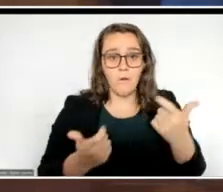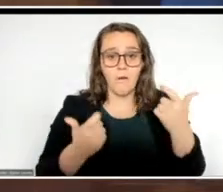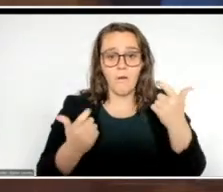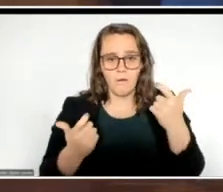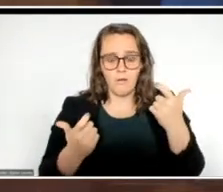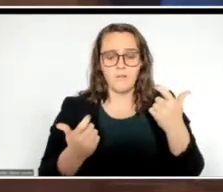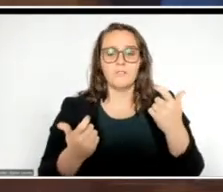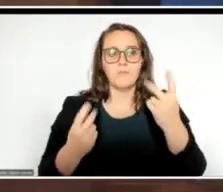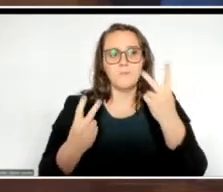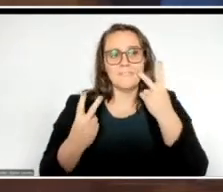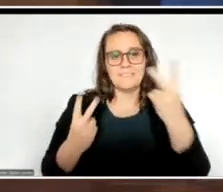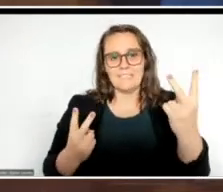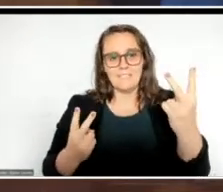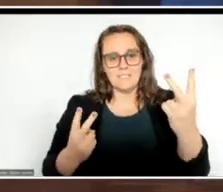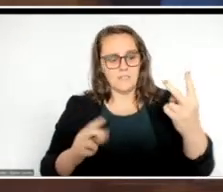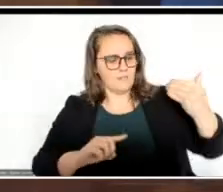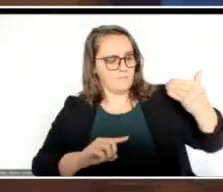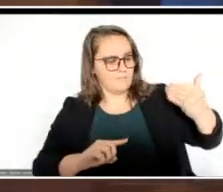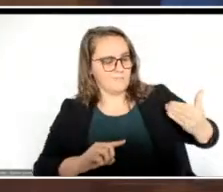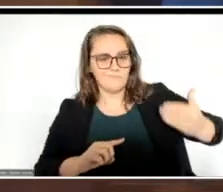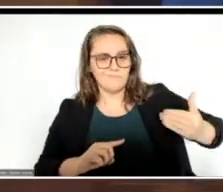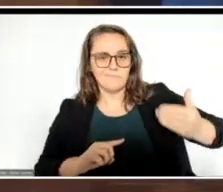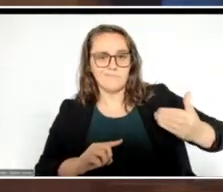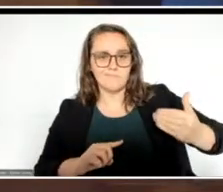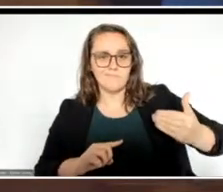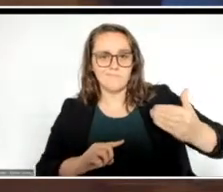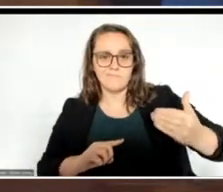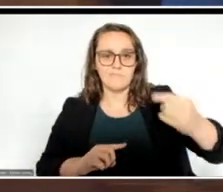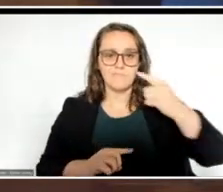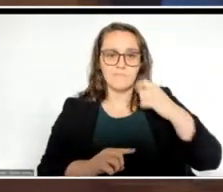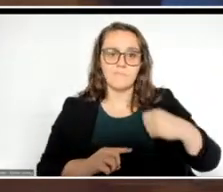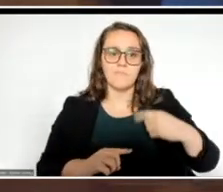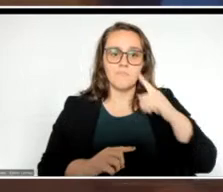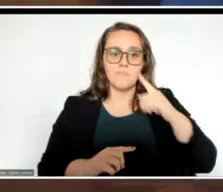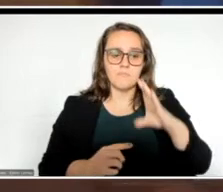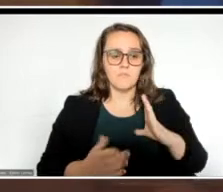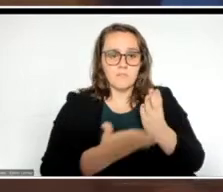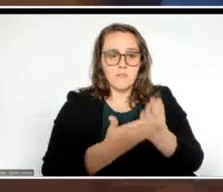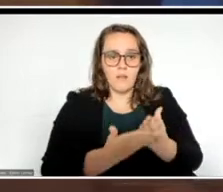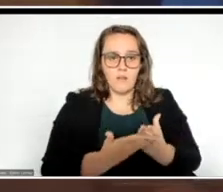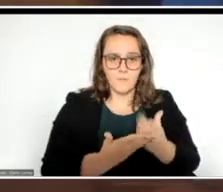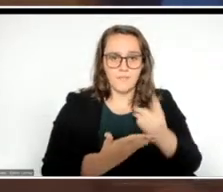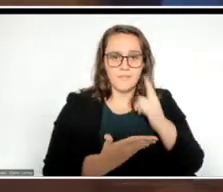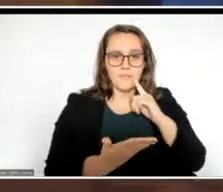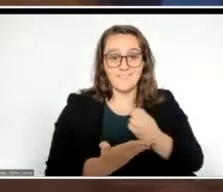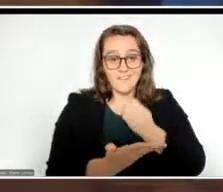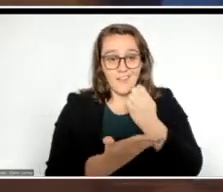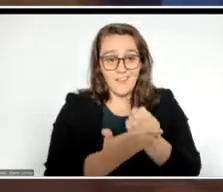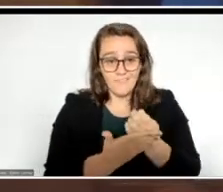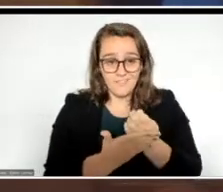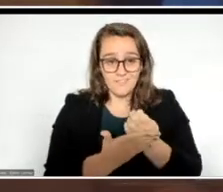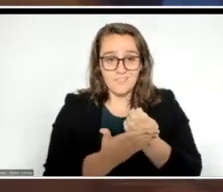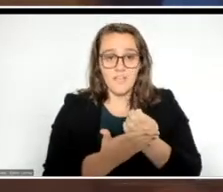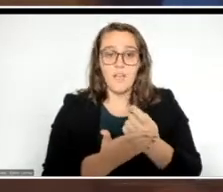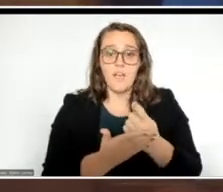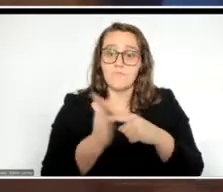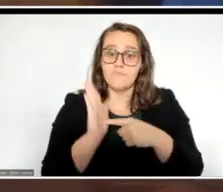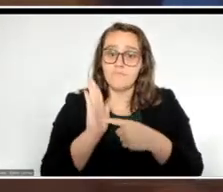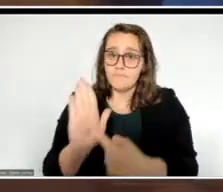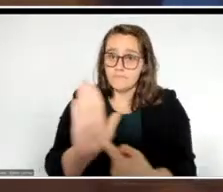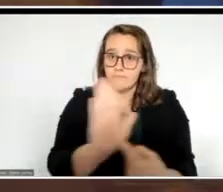proceedings, because of the documentary evidence we've gathered and also made available directly to you, the American